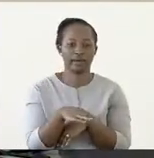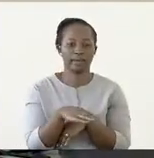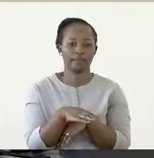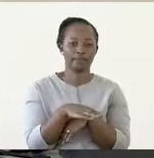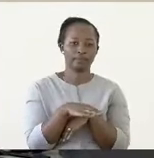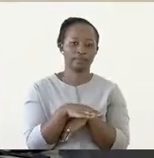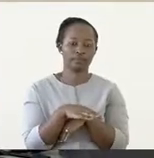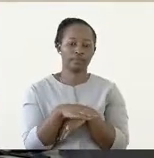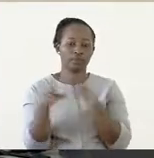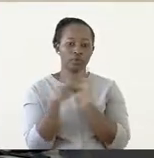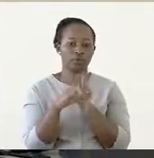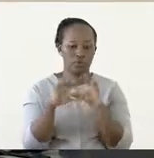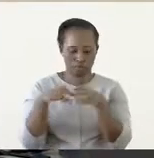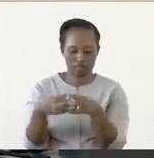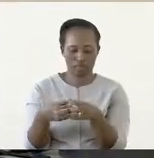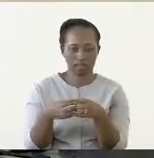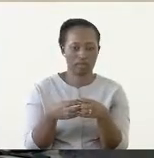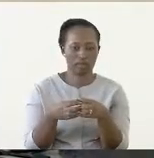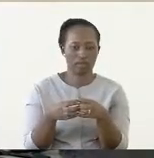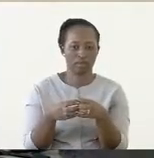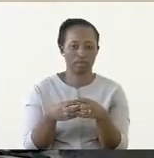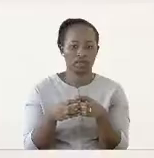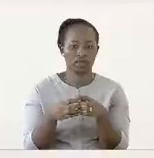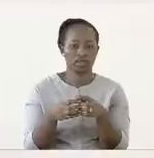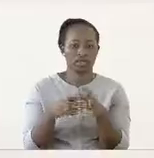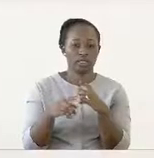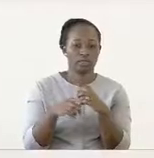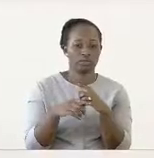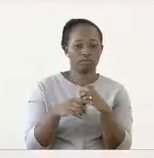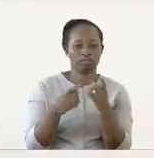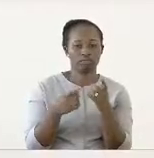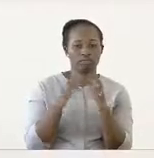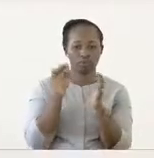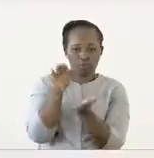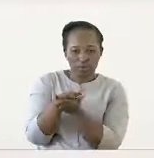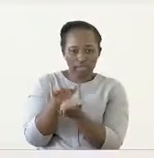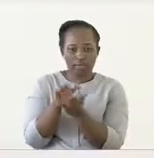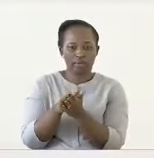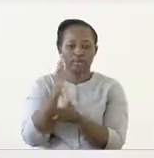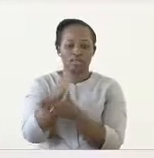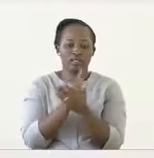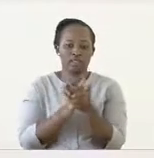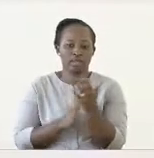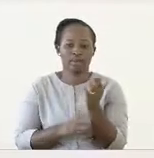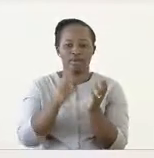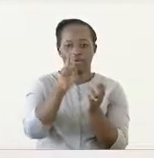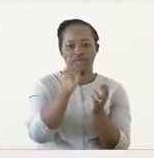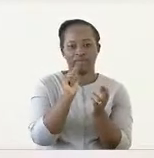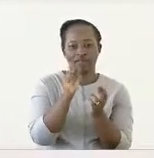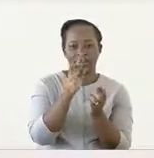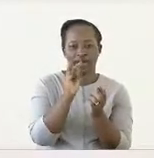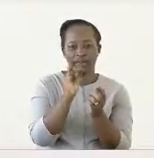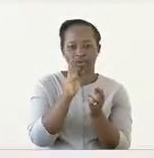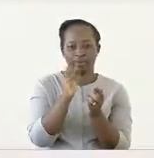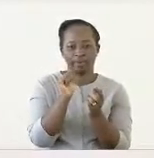negative feedback loops serves to keep a certain variables in checks and checks them. Take an example like